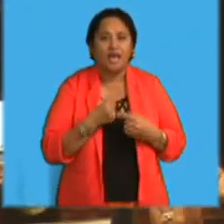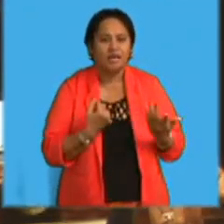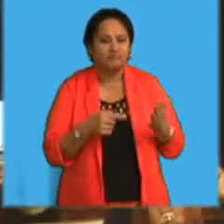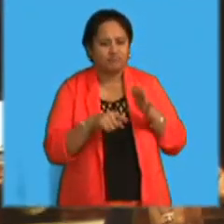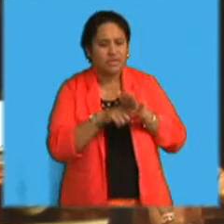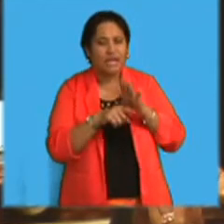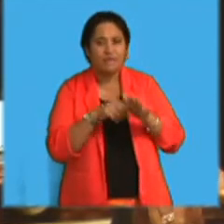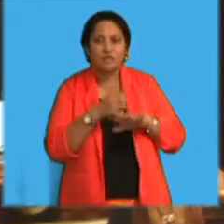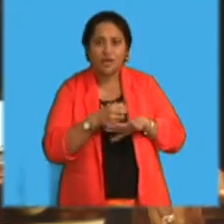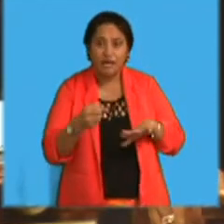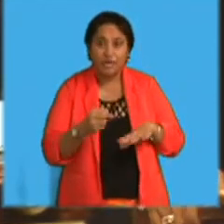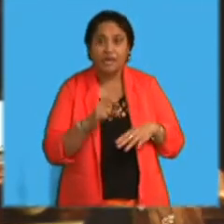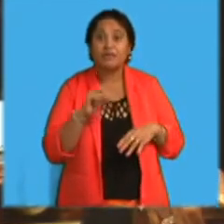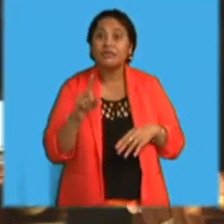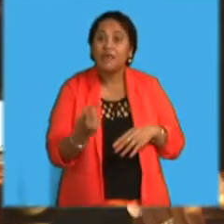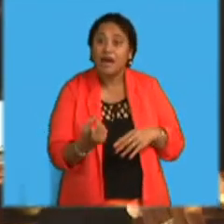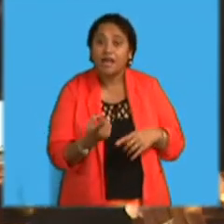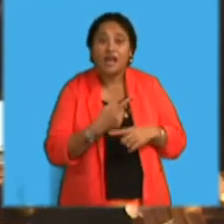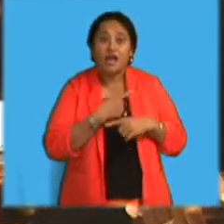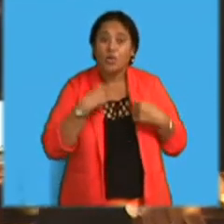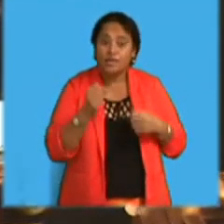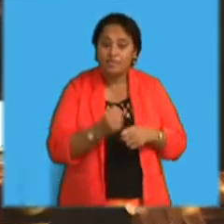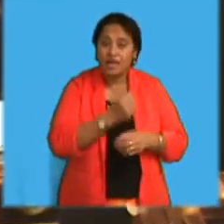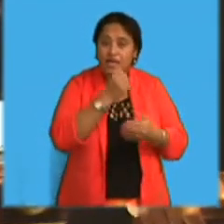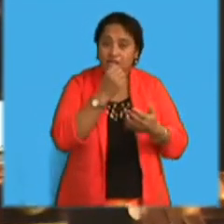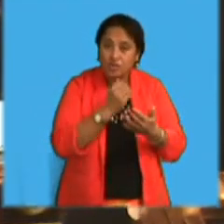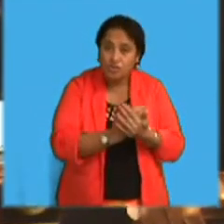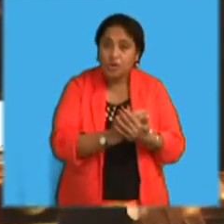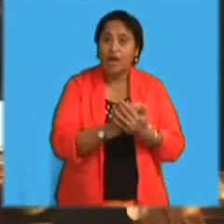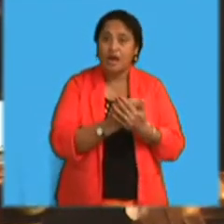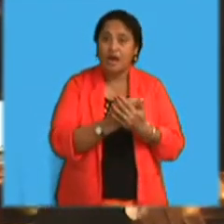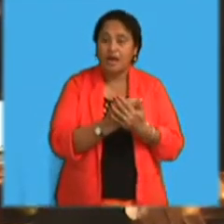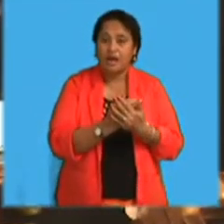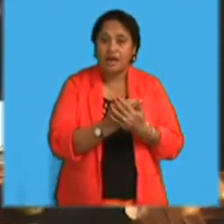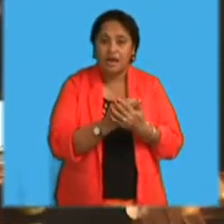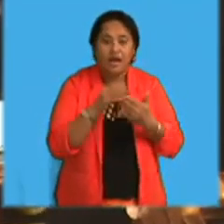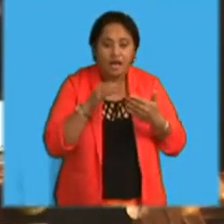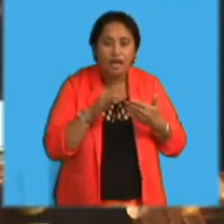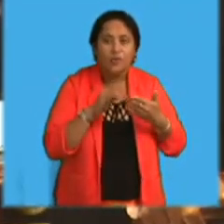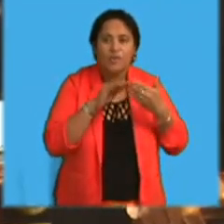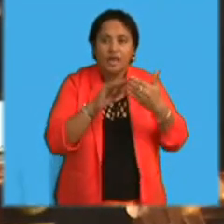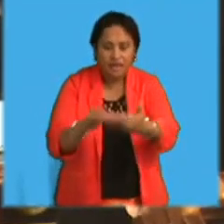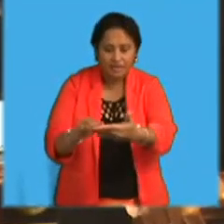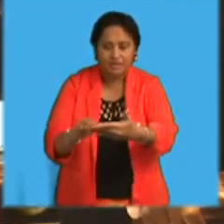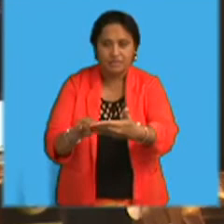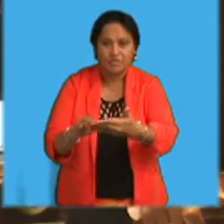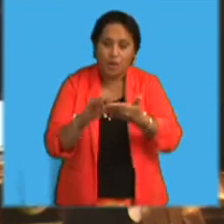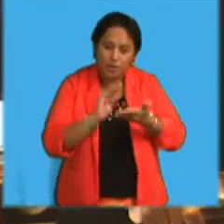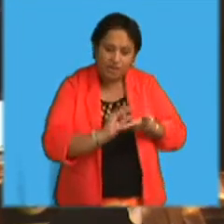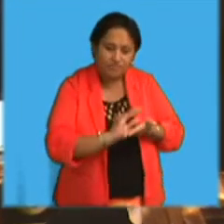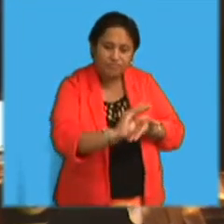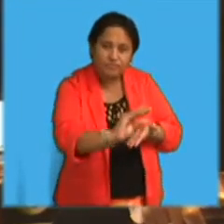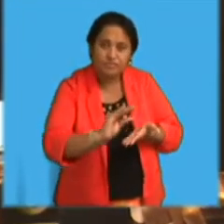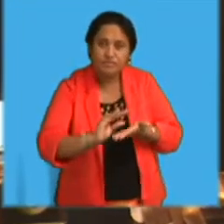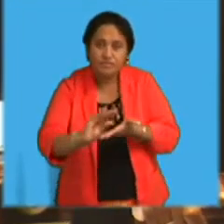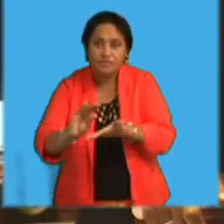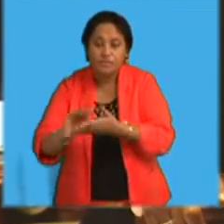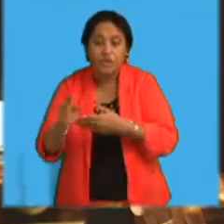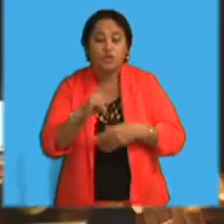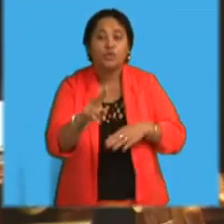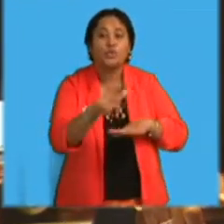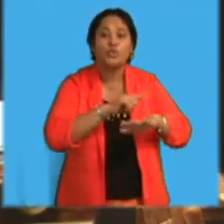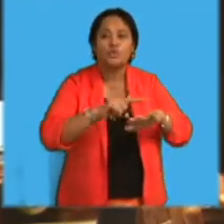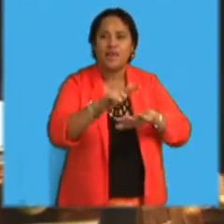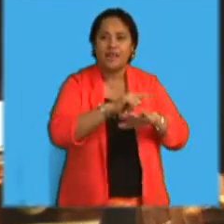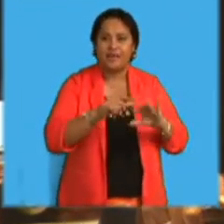is paid to landowners, and we have not deviated from that, Madam Speaker. We are taking, Madam